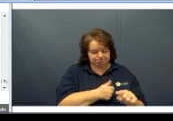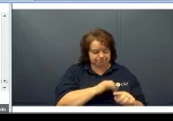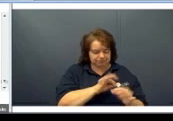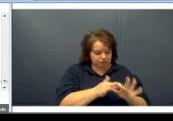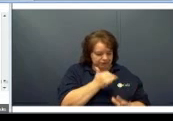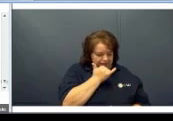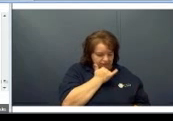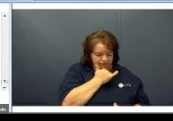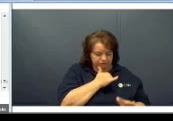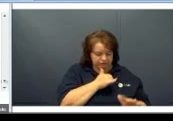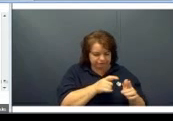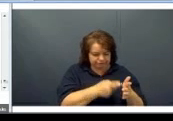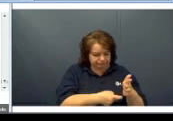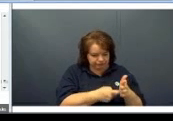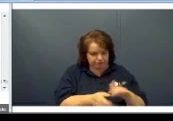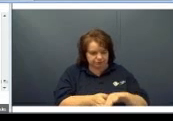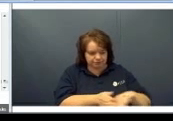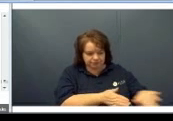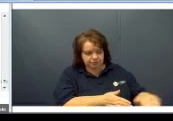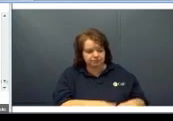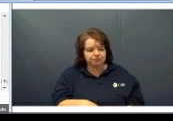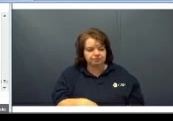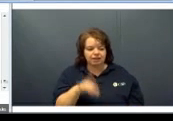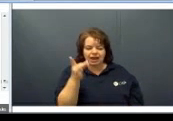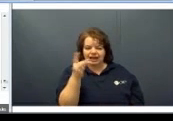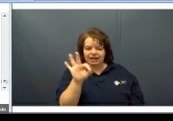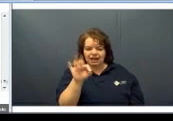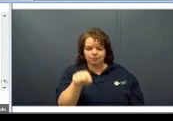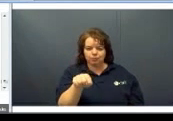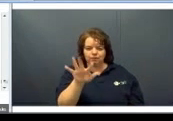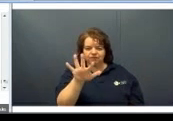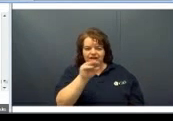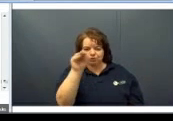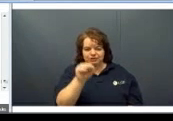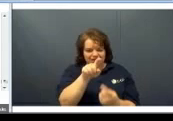minute with, what do we have there?